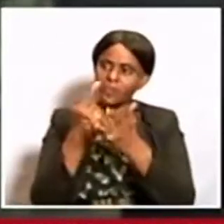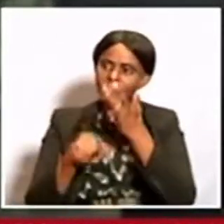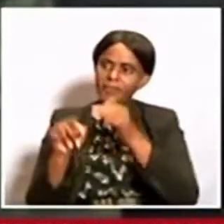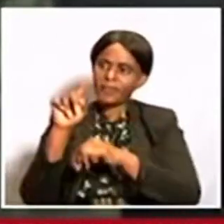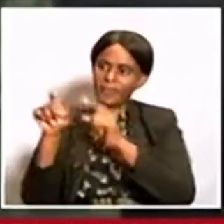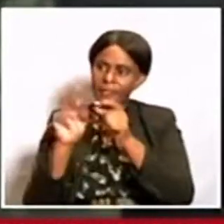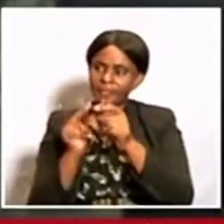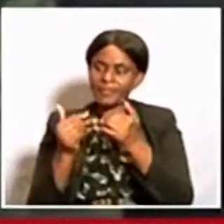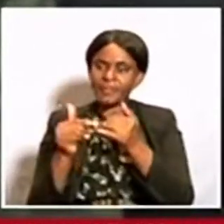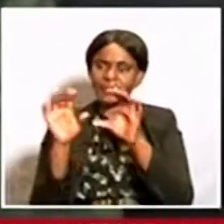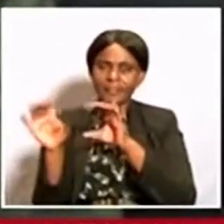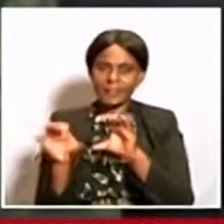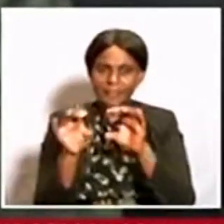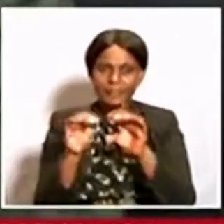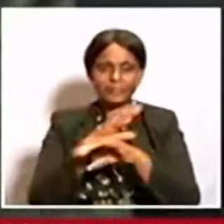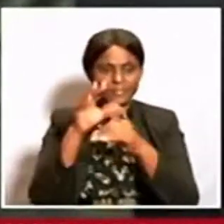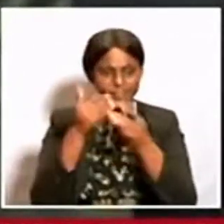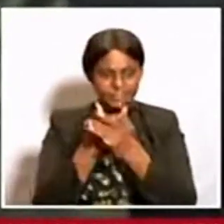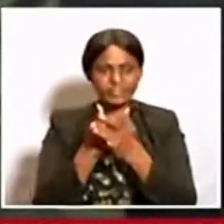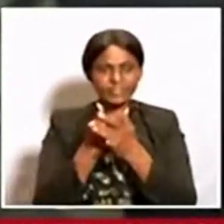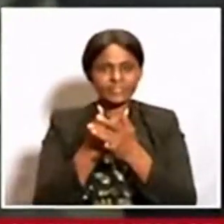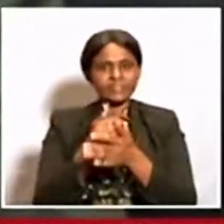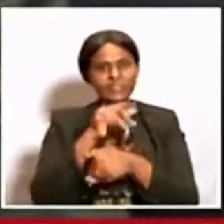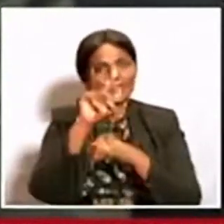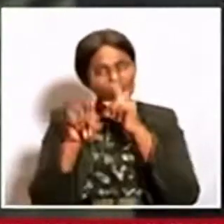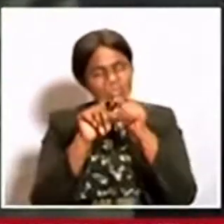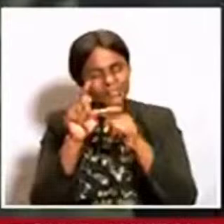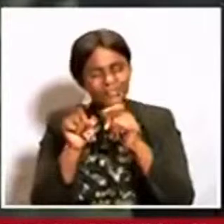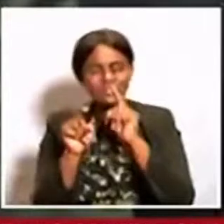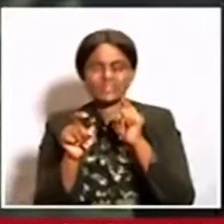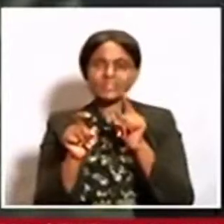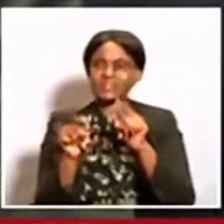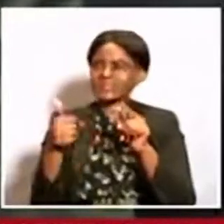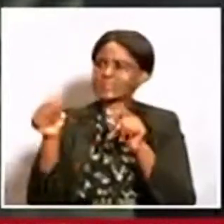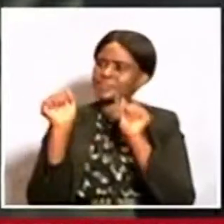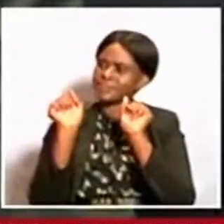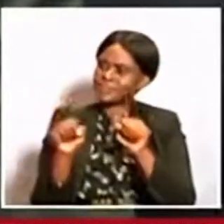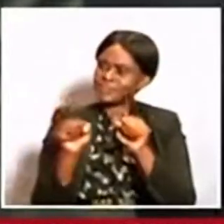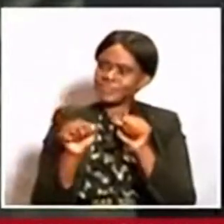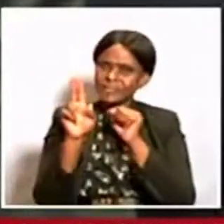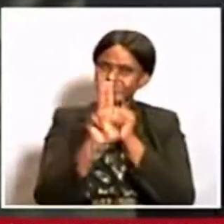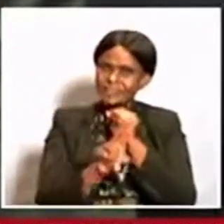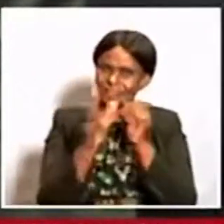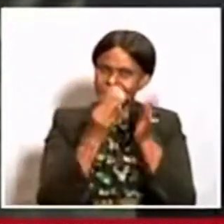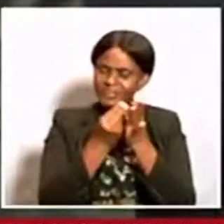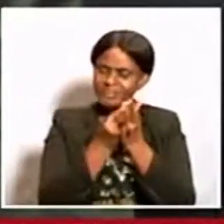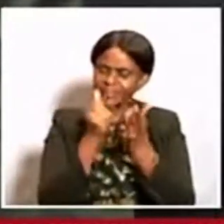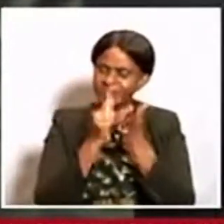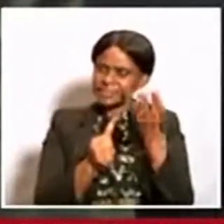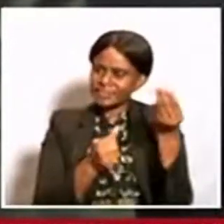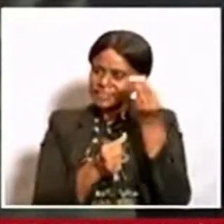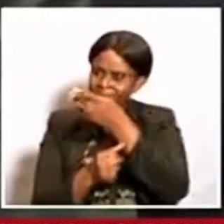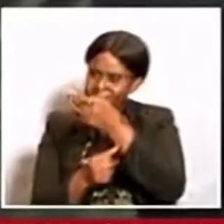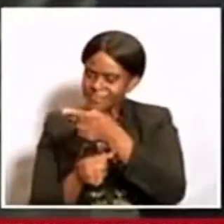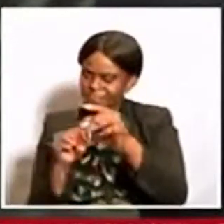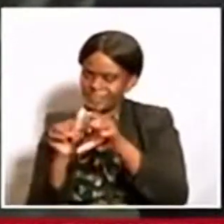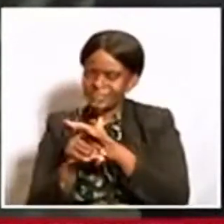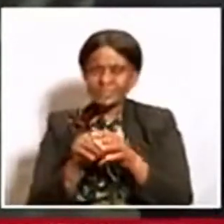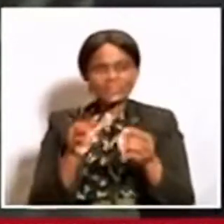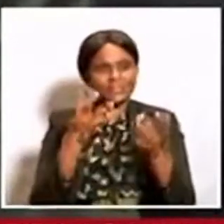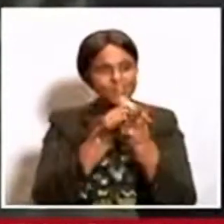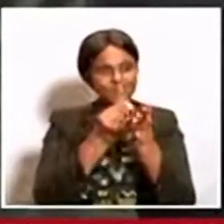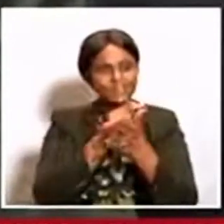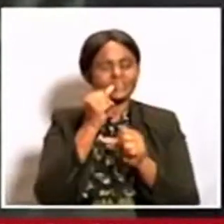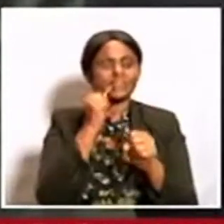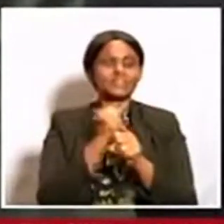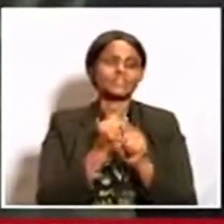we're trying to do. The whole gist of the question is, are you able to spend the money that is given to you in a particular financial